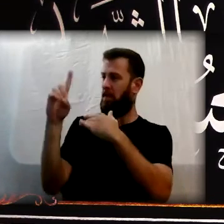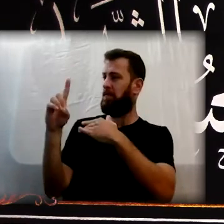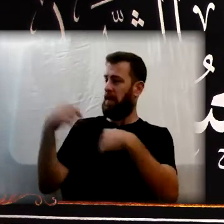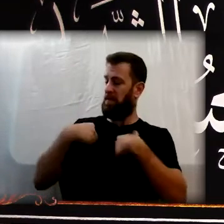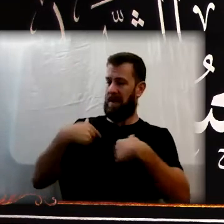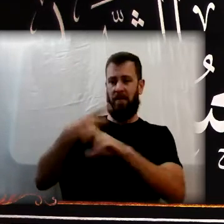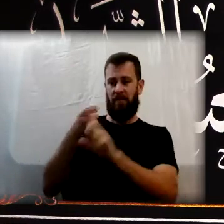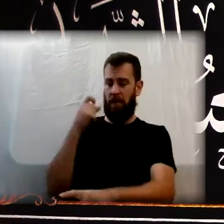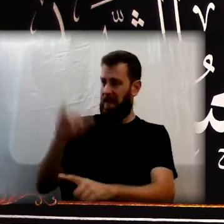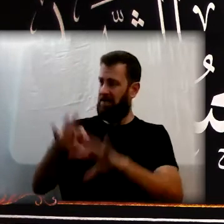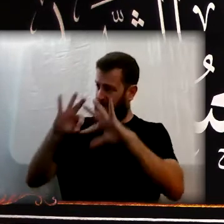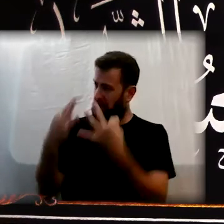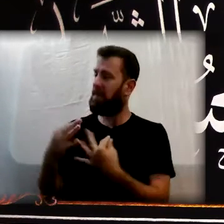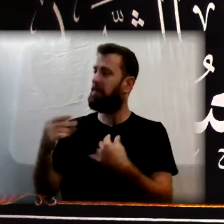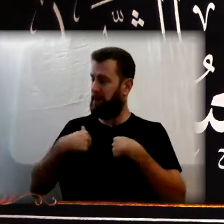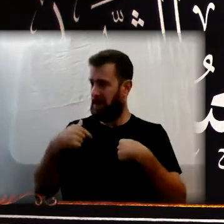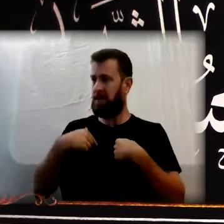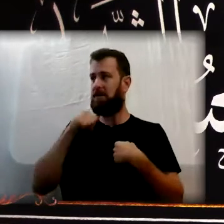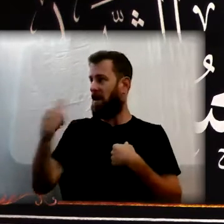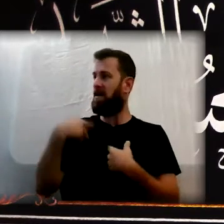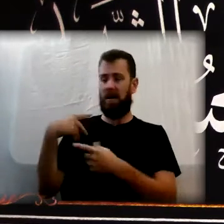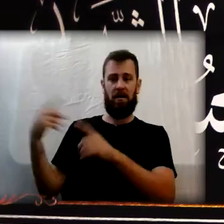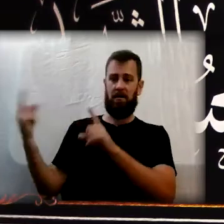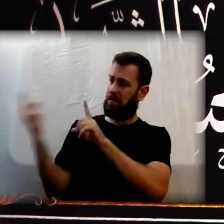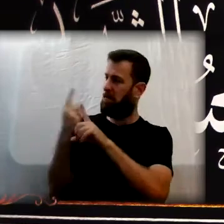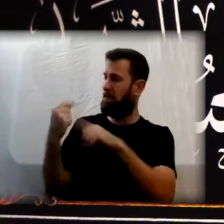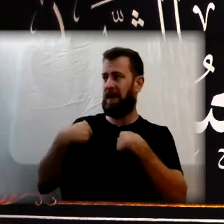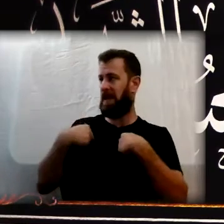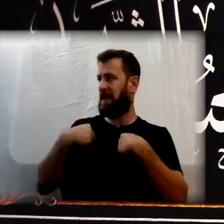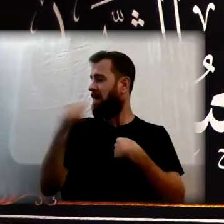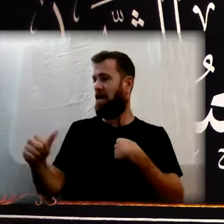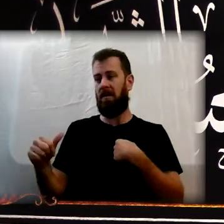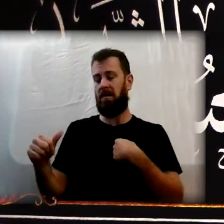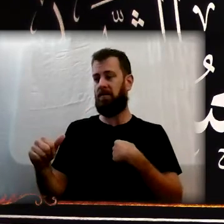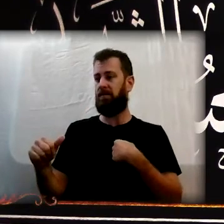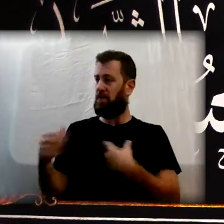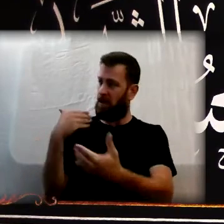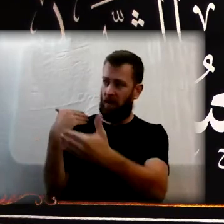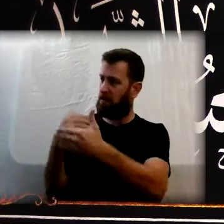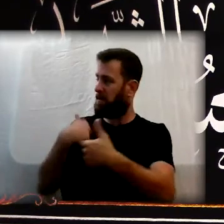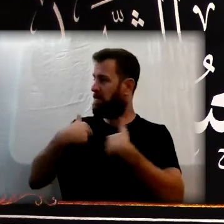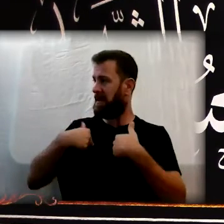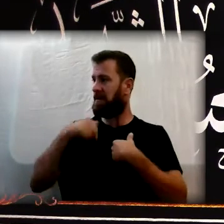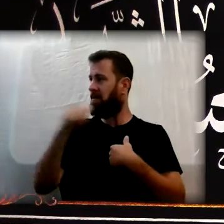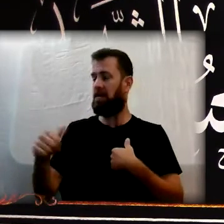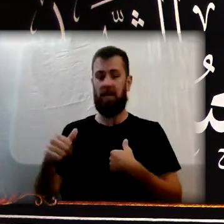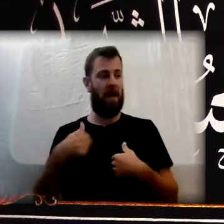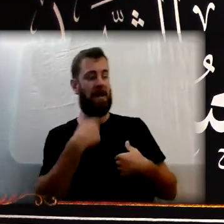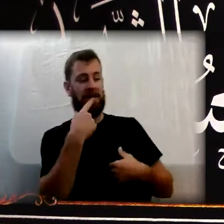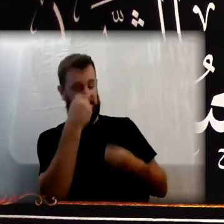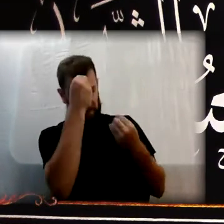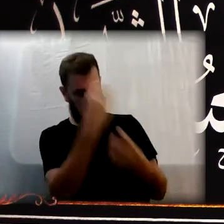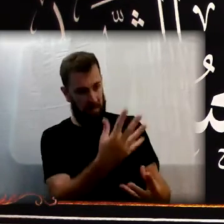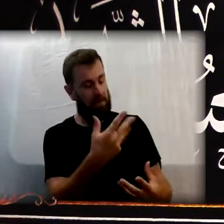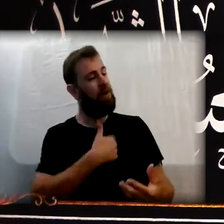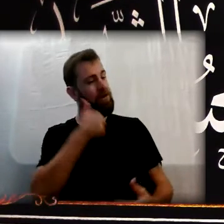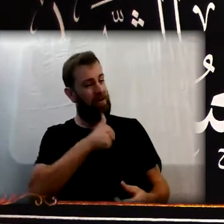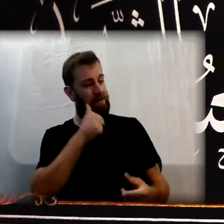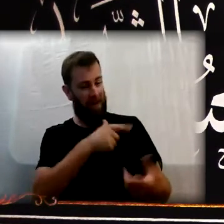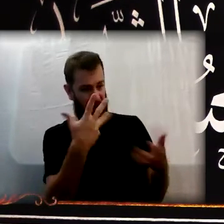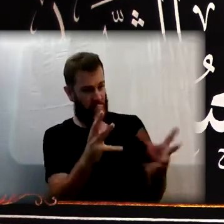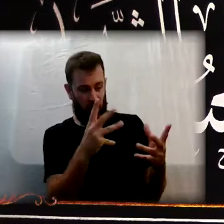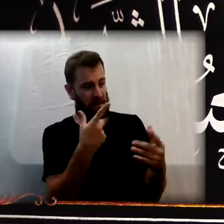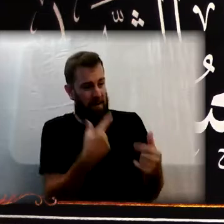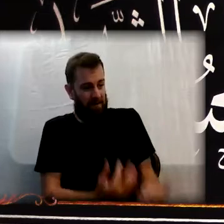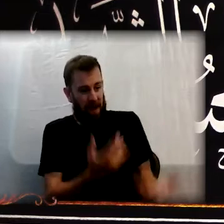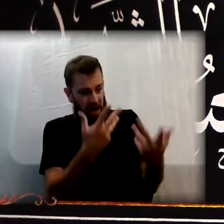Bayt. I am from the Ahlul Bayt. Don't come near me. Don't come close to me.' I said, 'Oh little girl, I